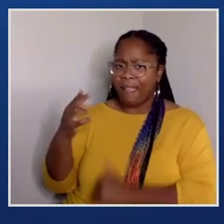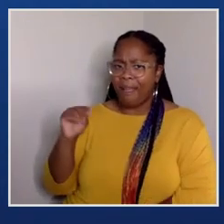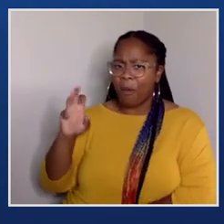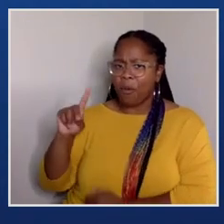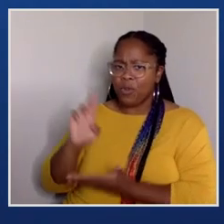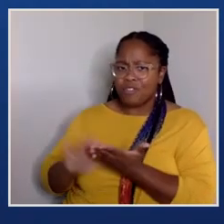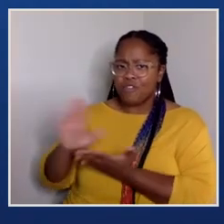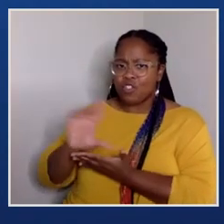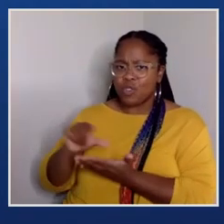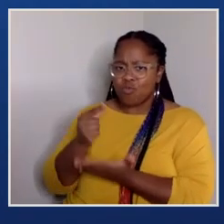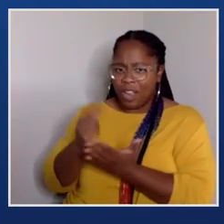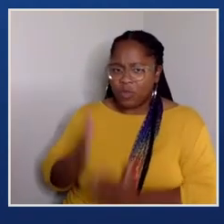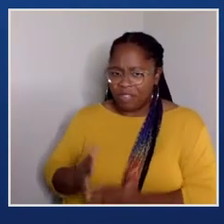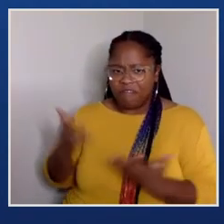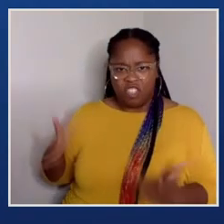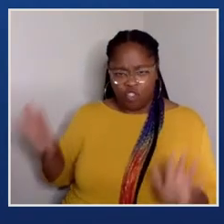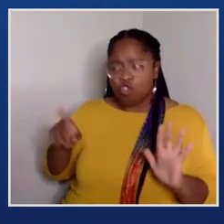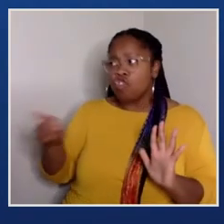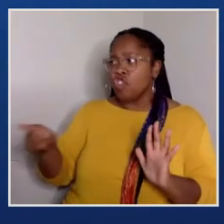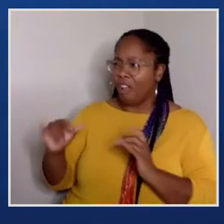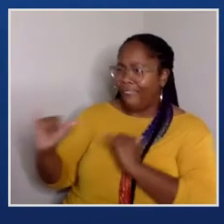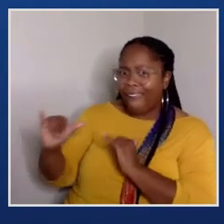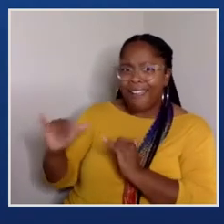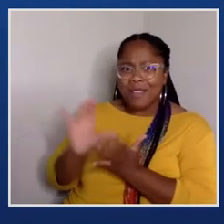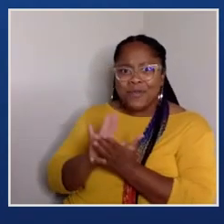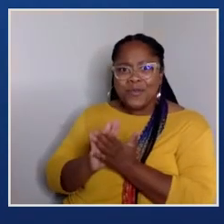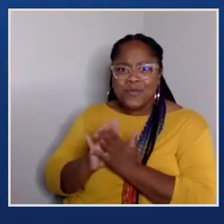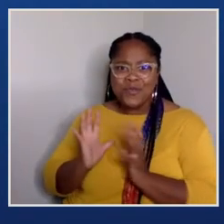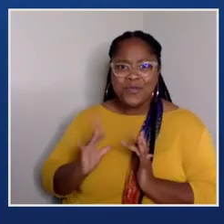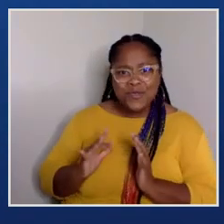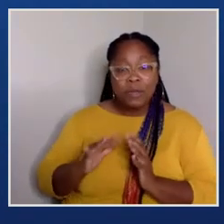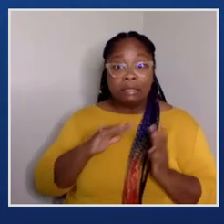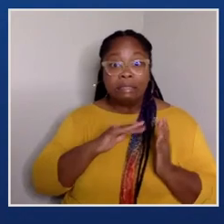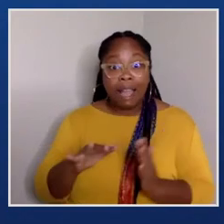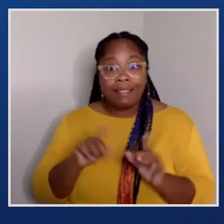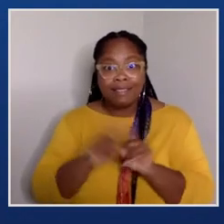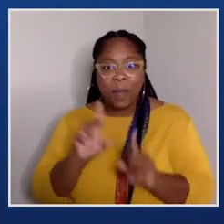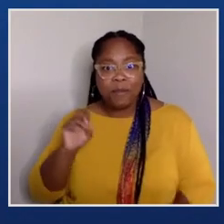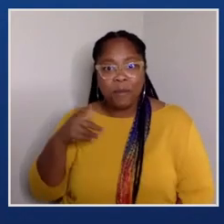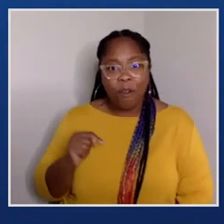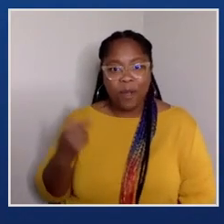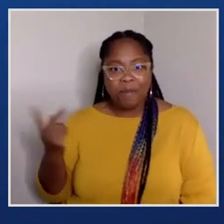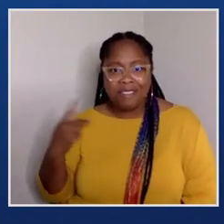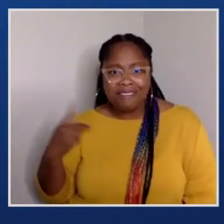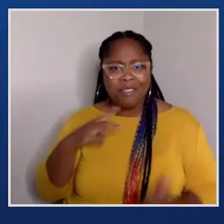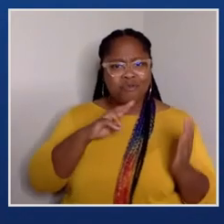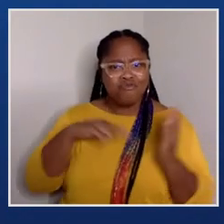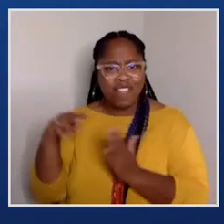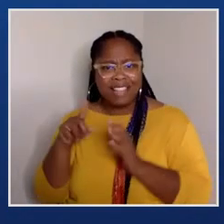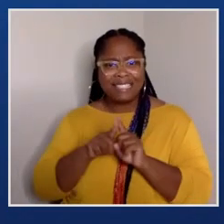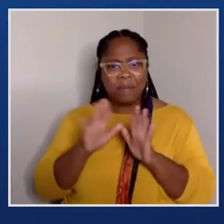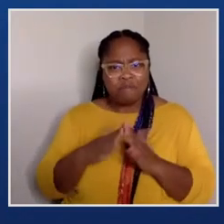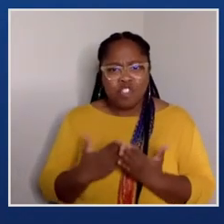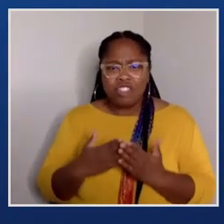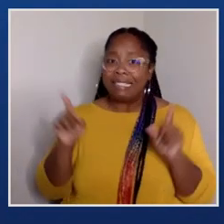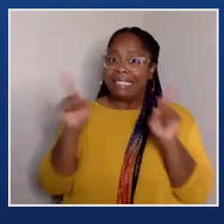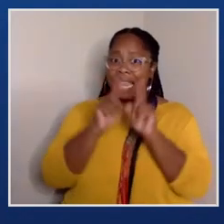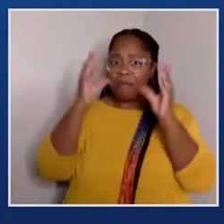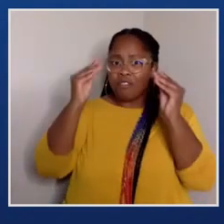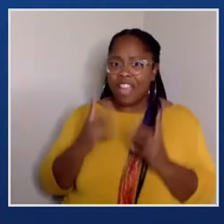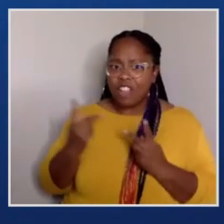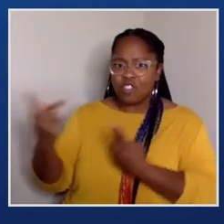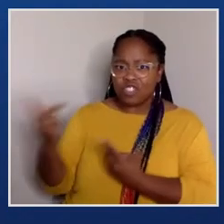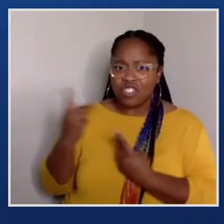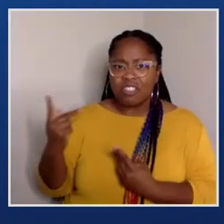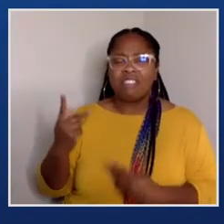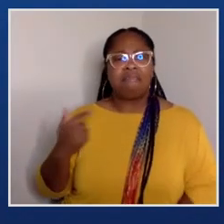it feels great to know that not only did we go to the same school, we studied in the same department, read the same books, and had the same professors, and I